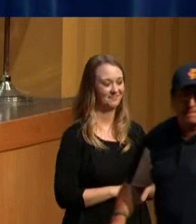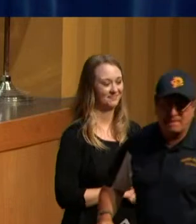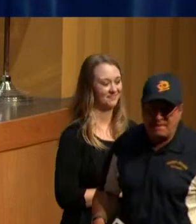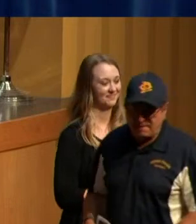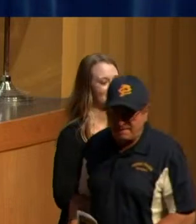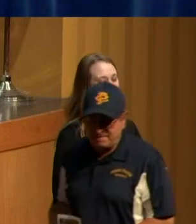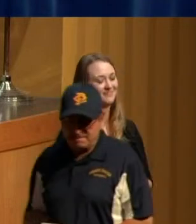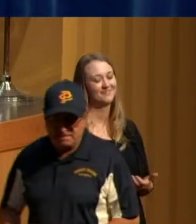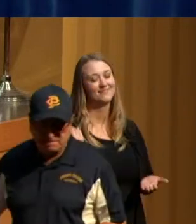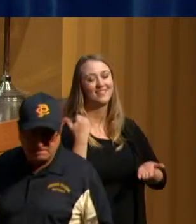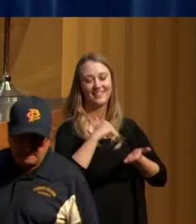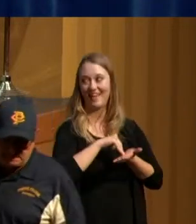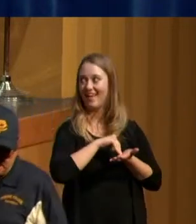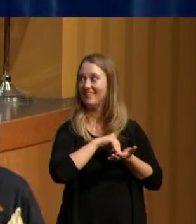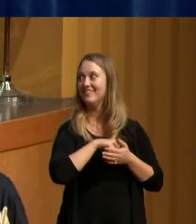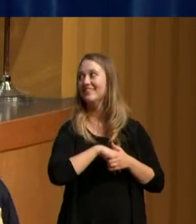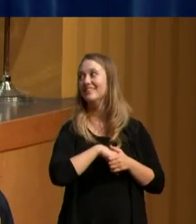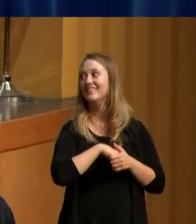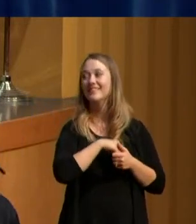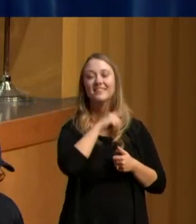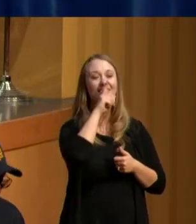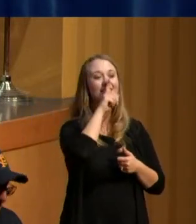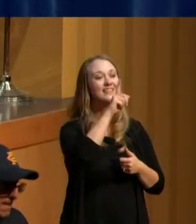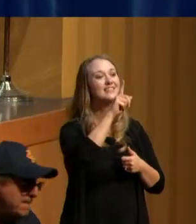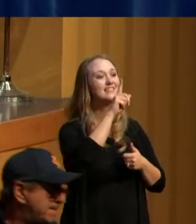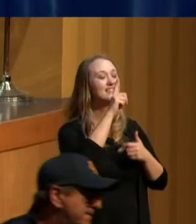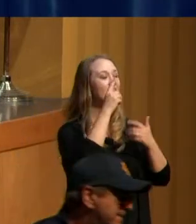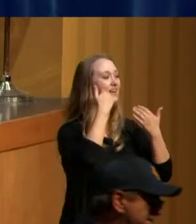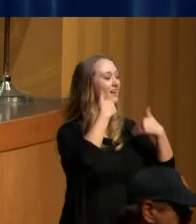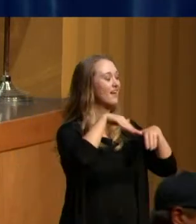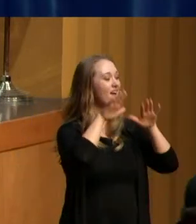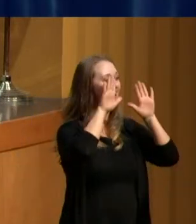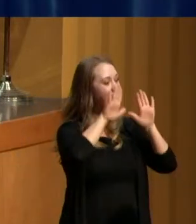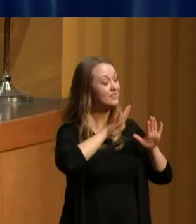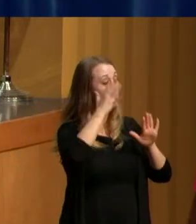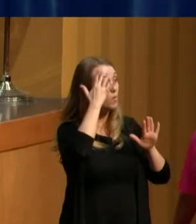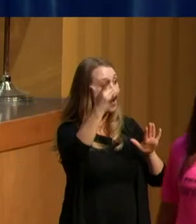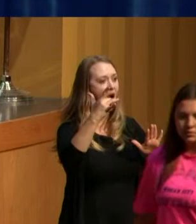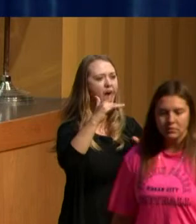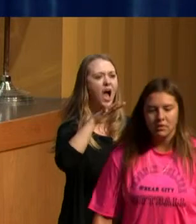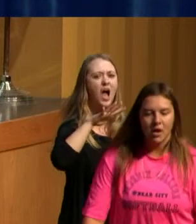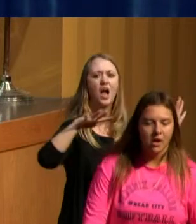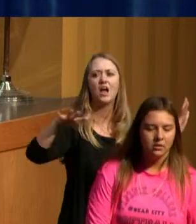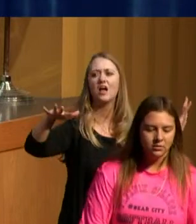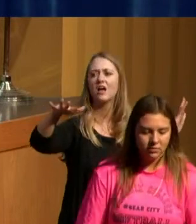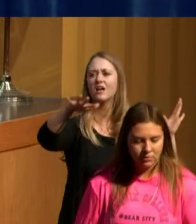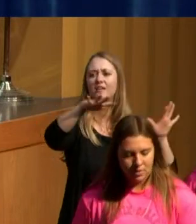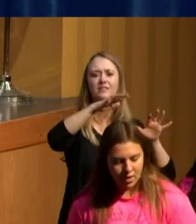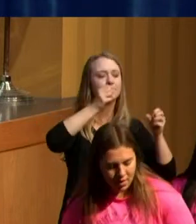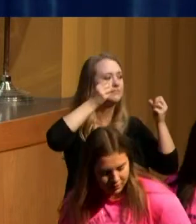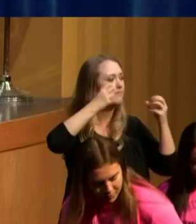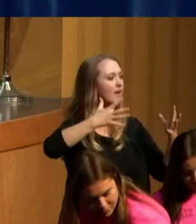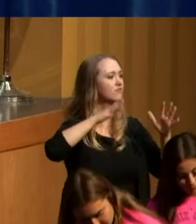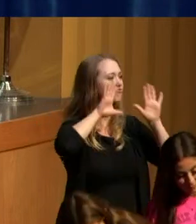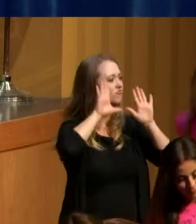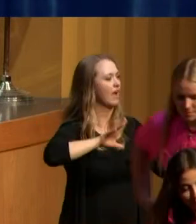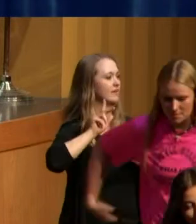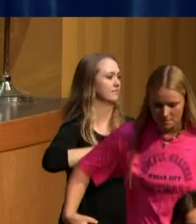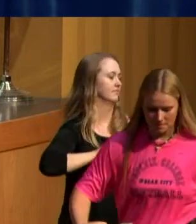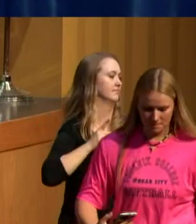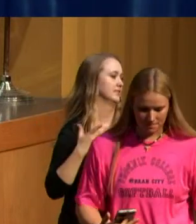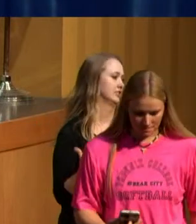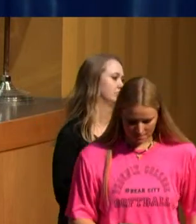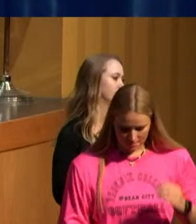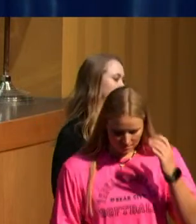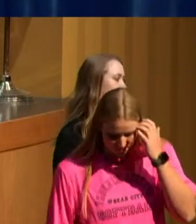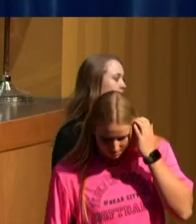Again, you know, it is awesome because you're surrounded by greatness. Truly, it's like you want to continue to